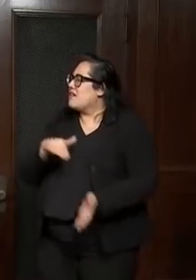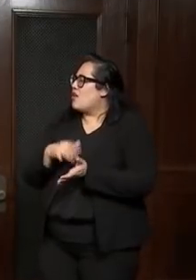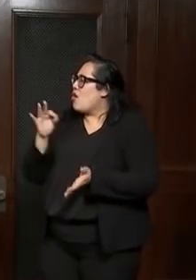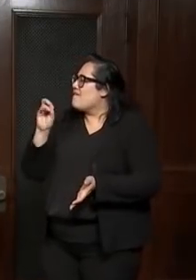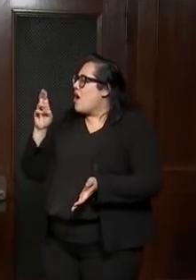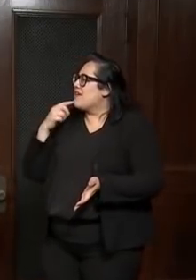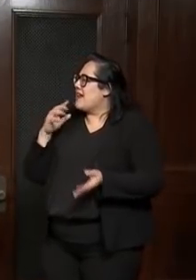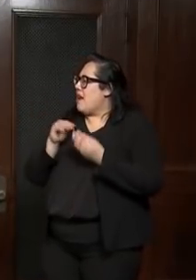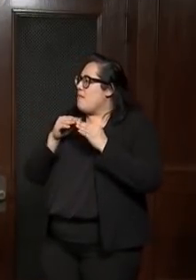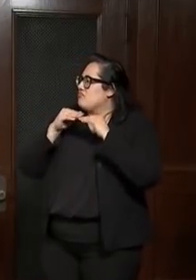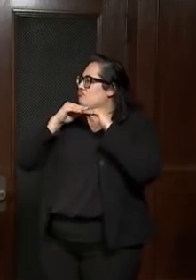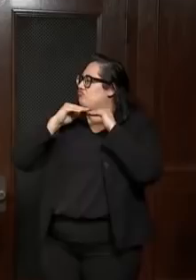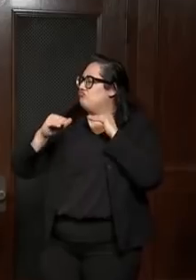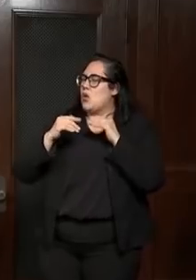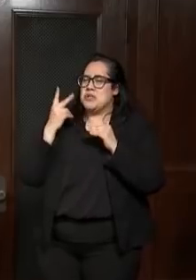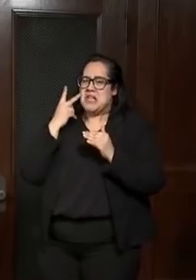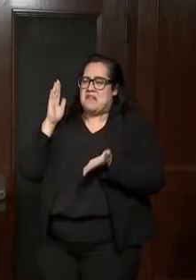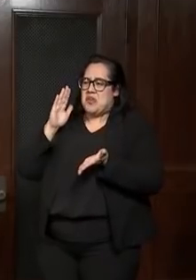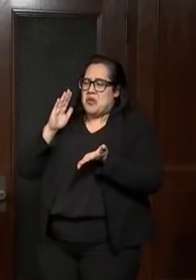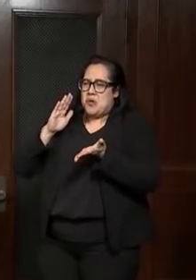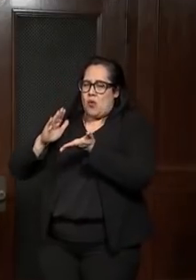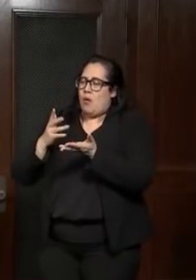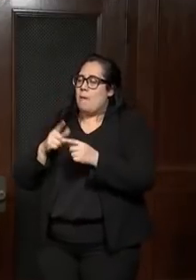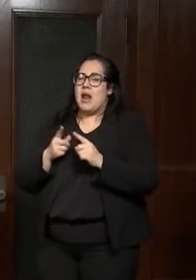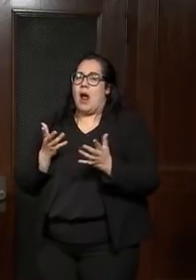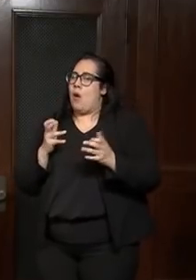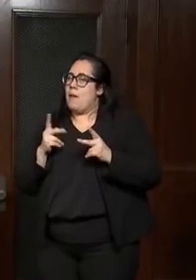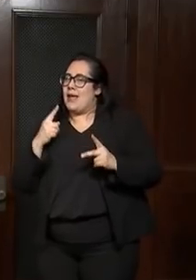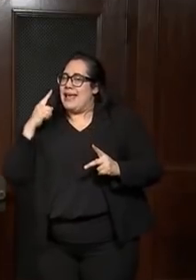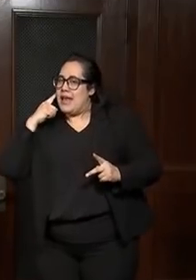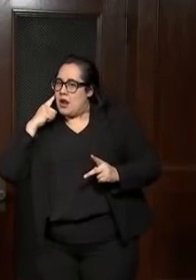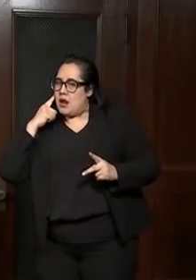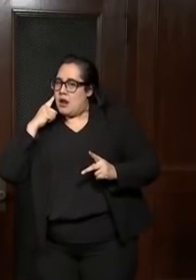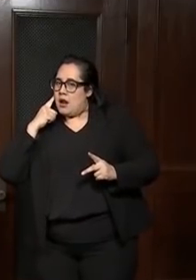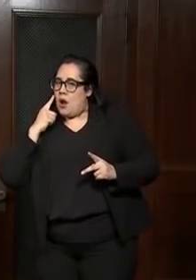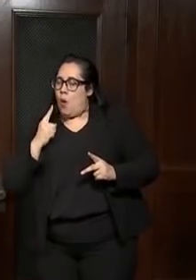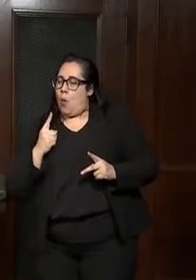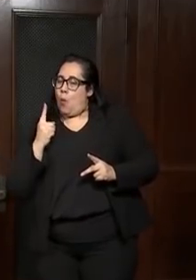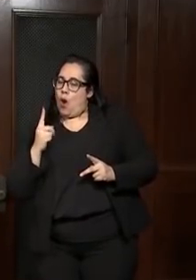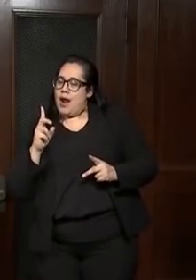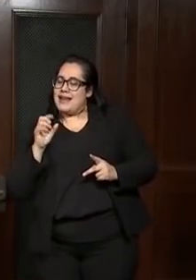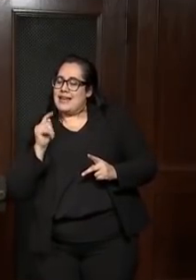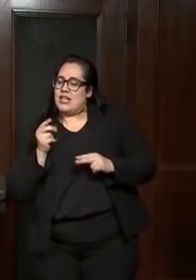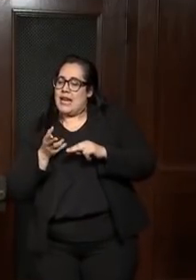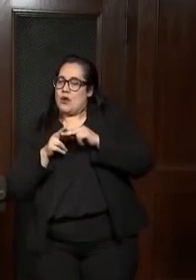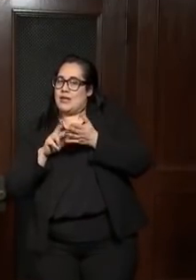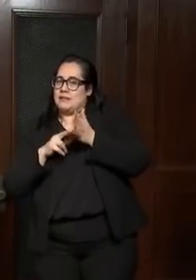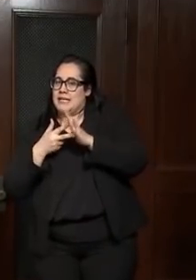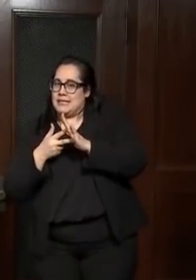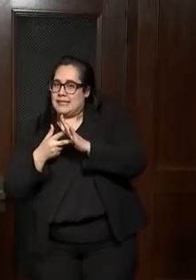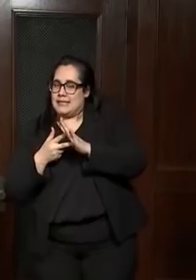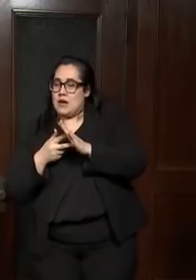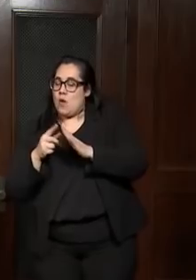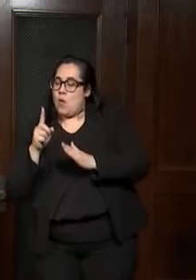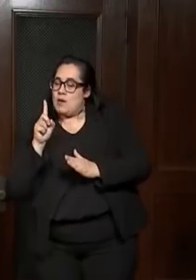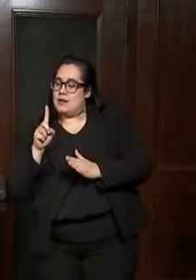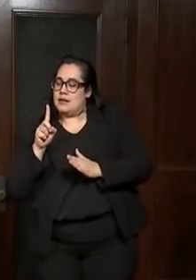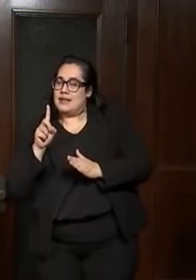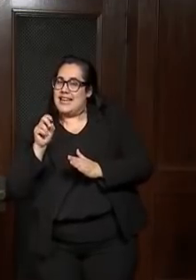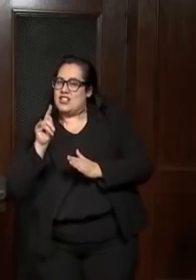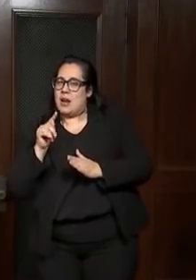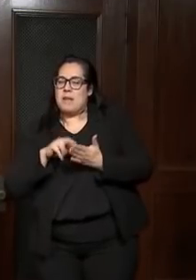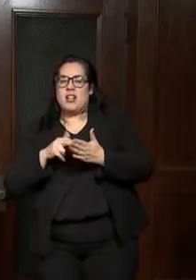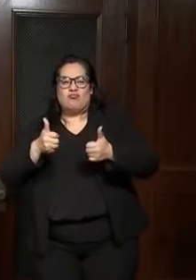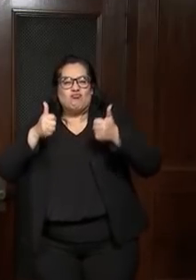it's flattening, we're seeing fewer cases, but I want people to hear what a single-digit increase is. Single digit, way to go,